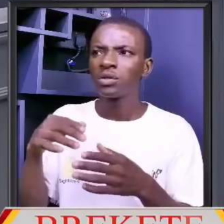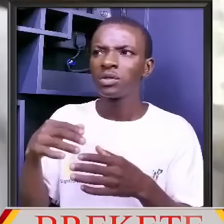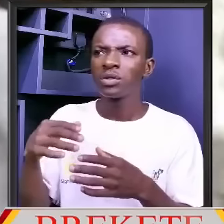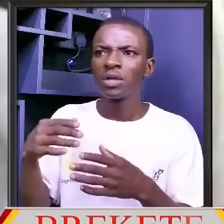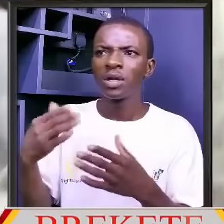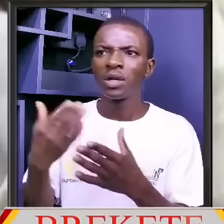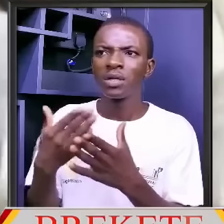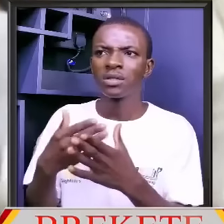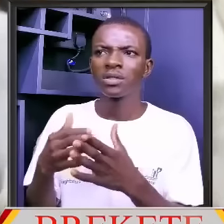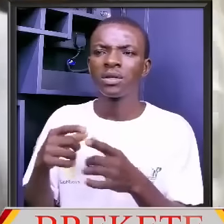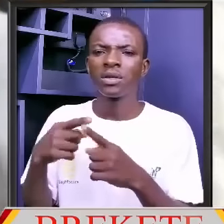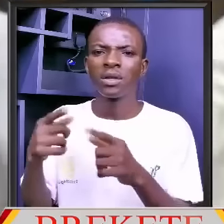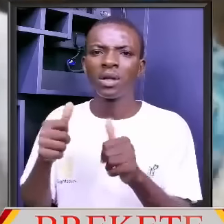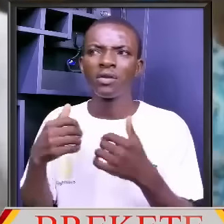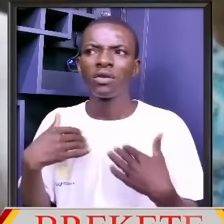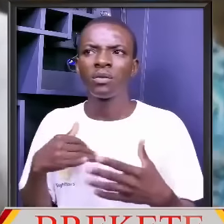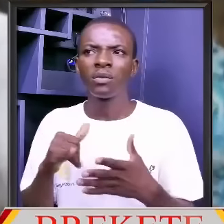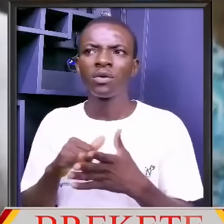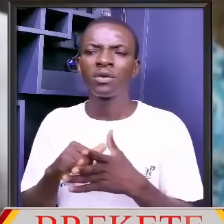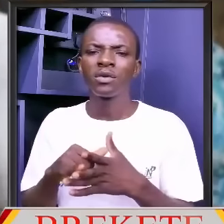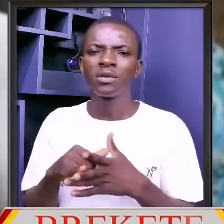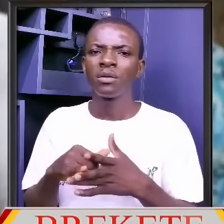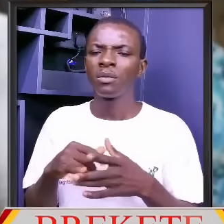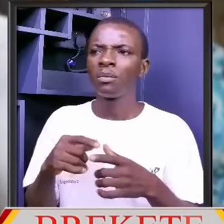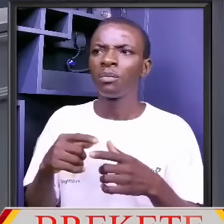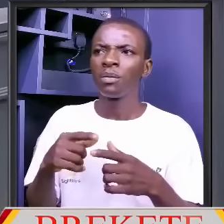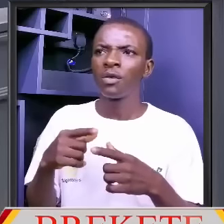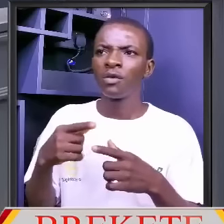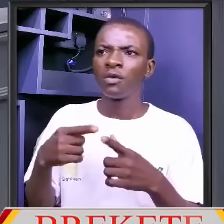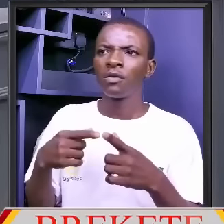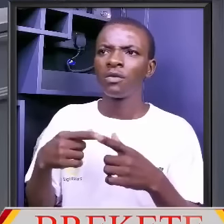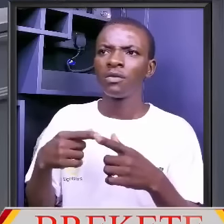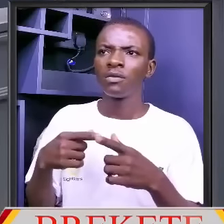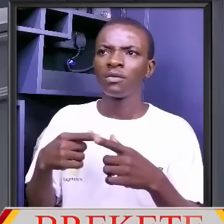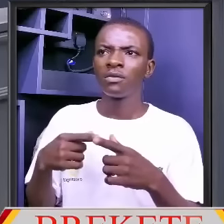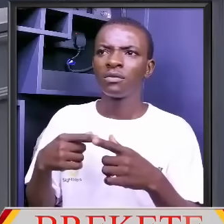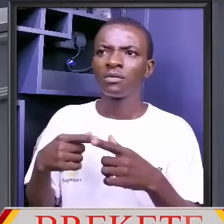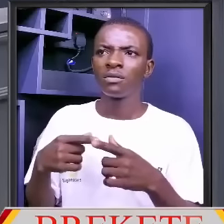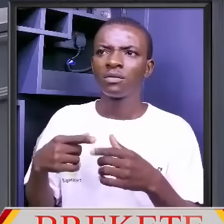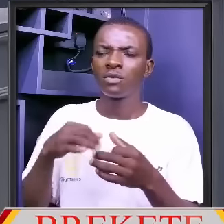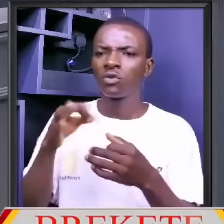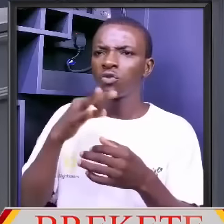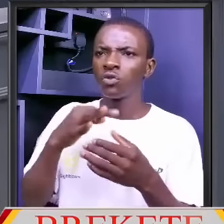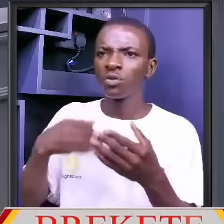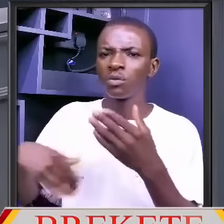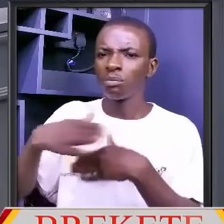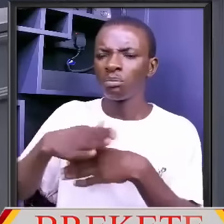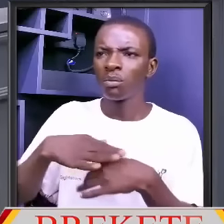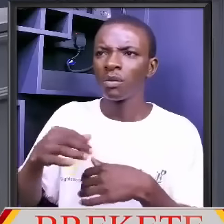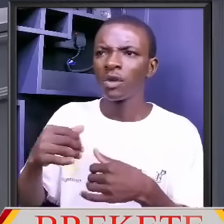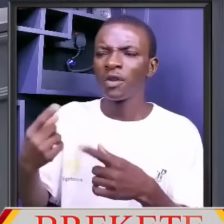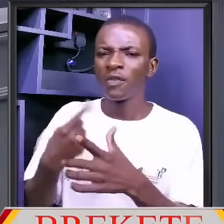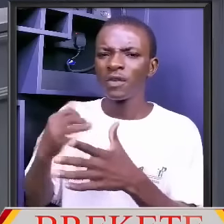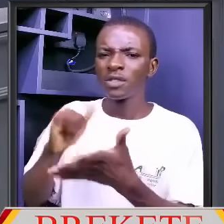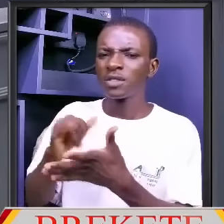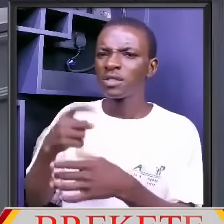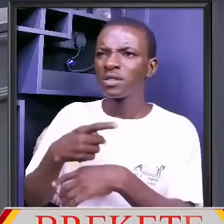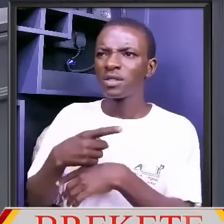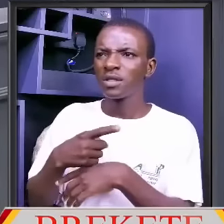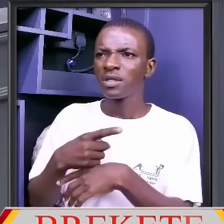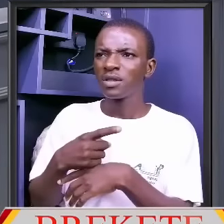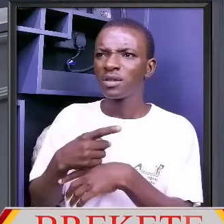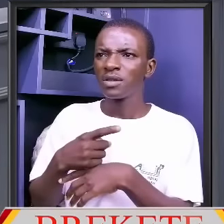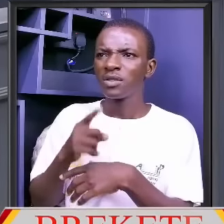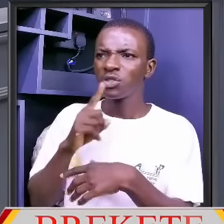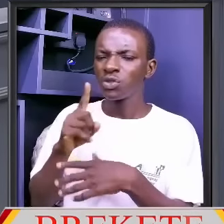dey harsh to you. The way everybody. Yes, sir. Food they carry and make you chop ammo. The first day we do that, and I